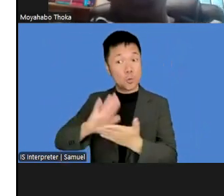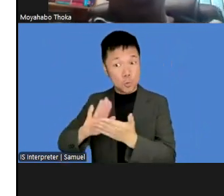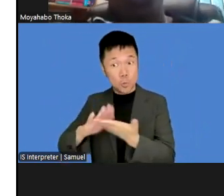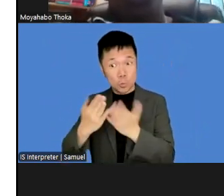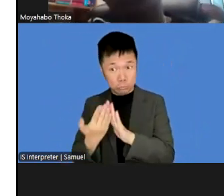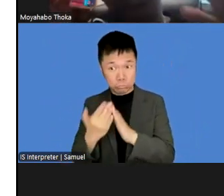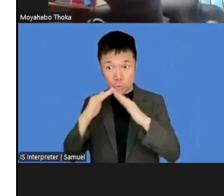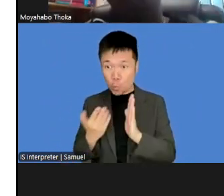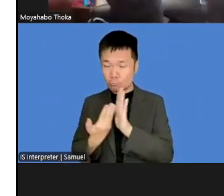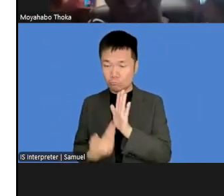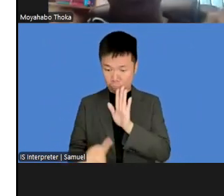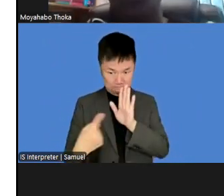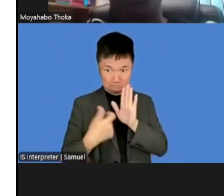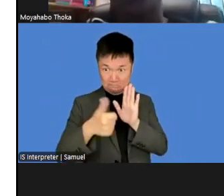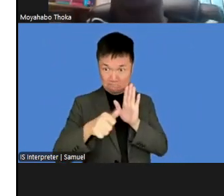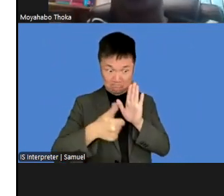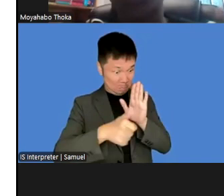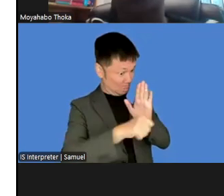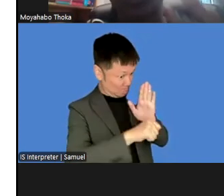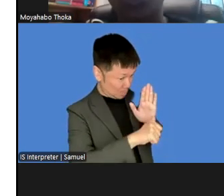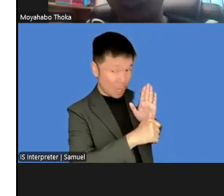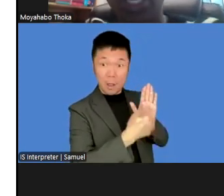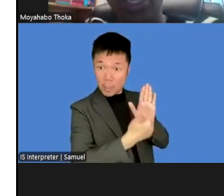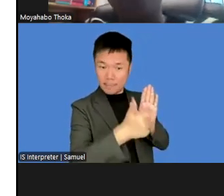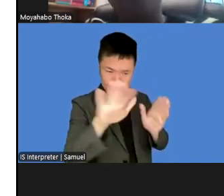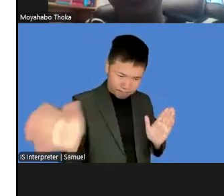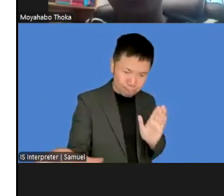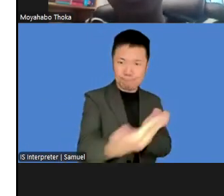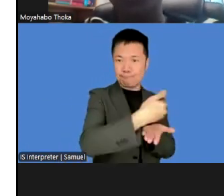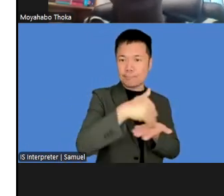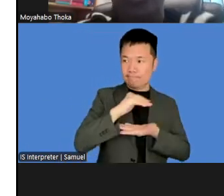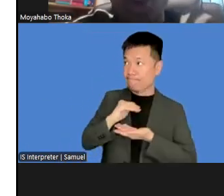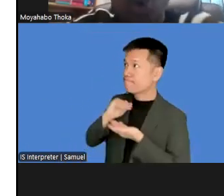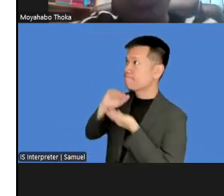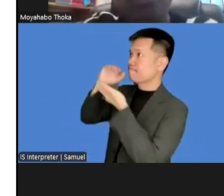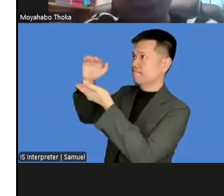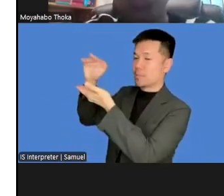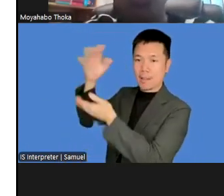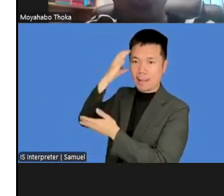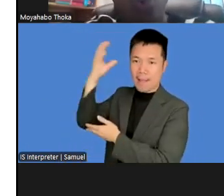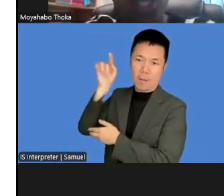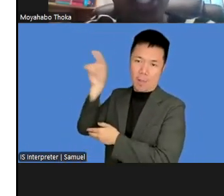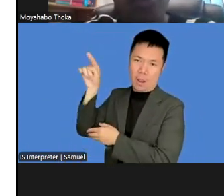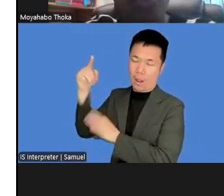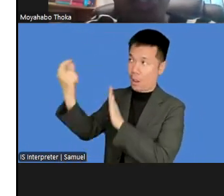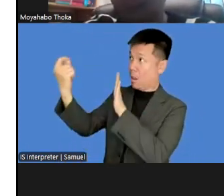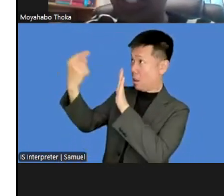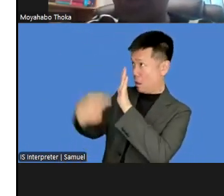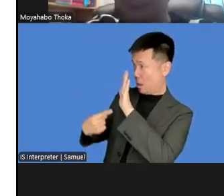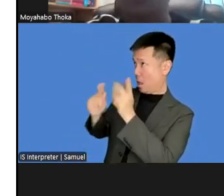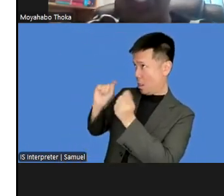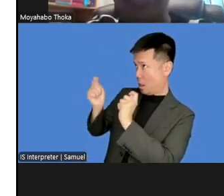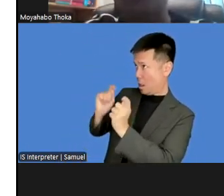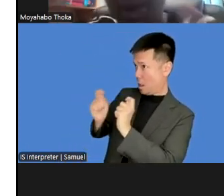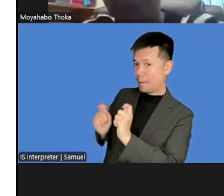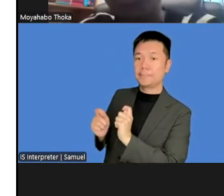it's contributed to, the department has that obligation to actually look at those submissions, include them into the